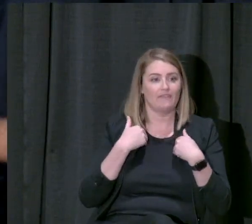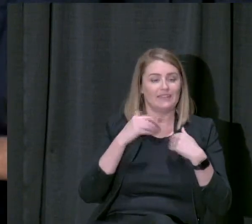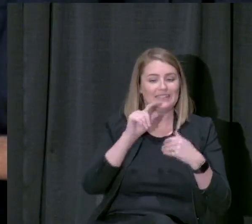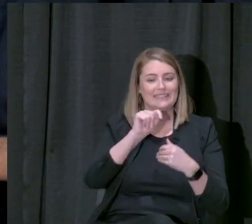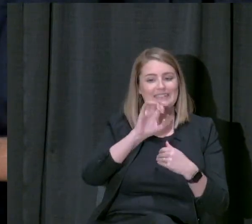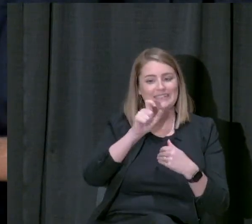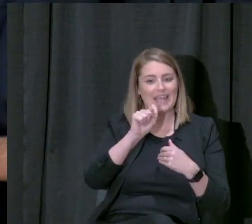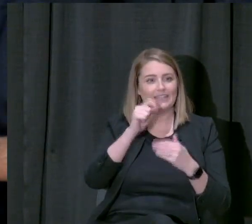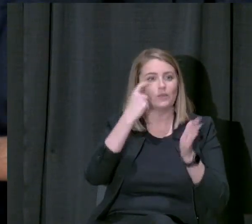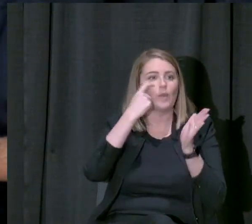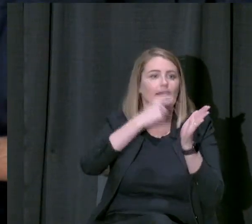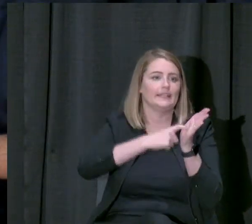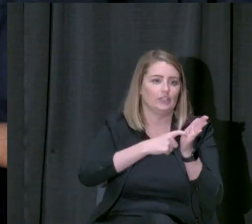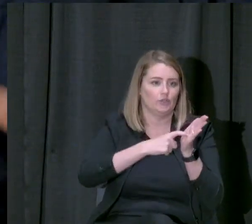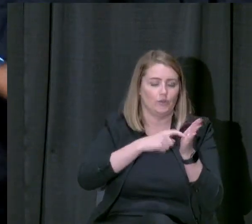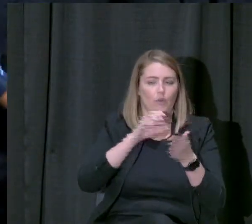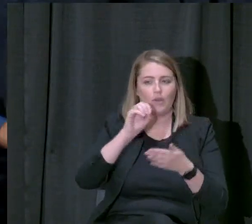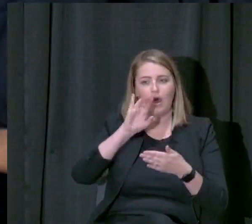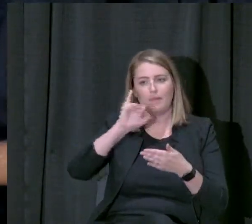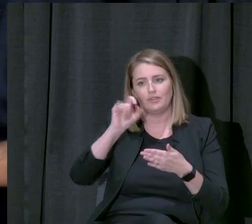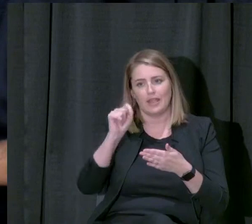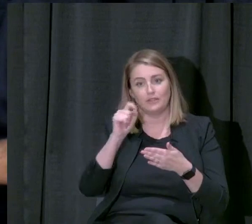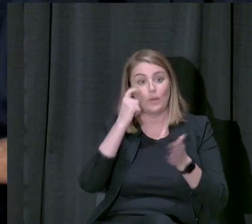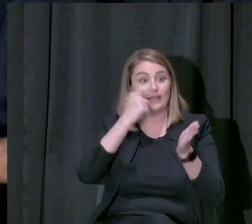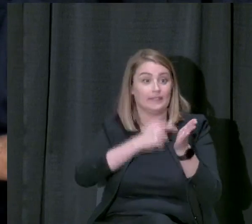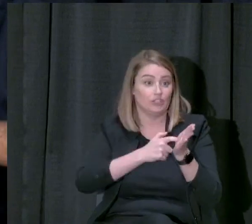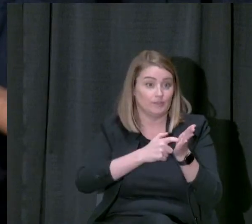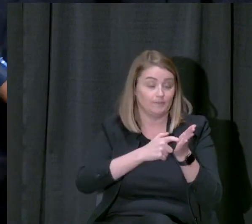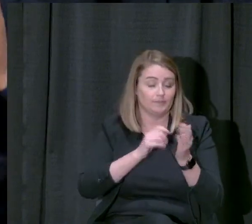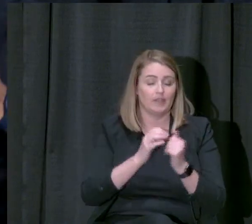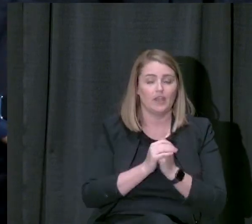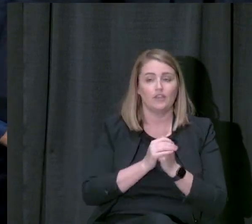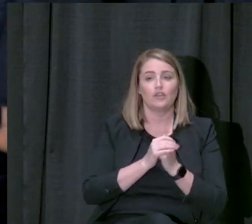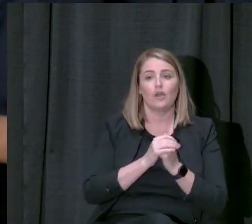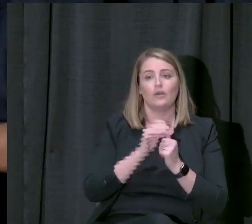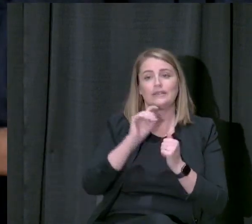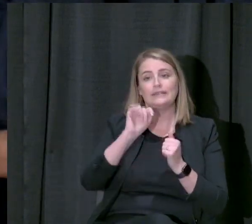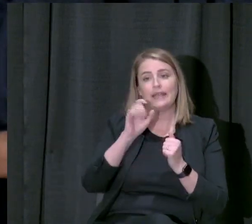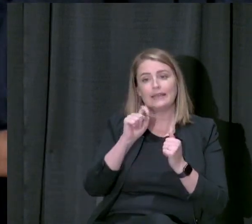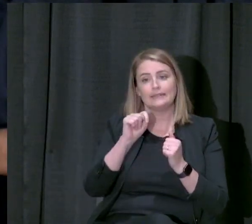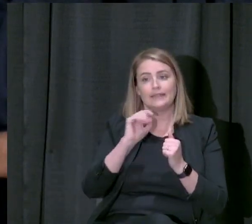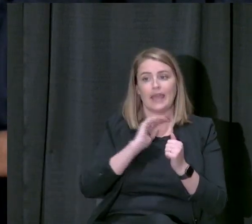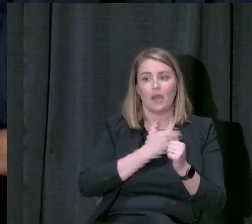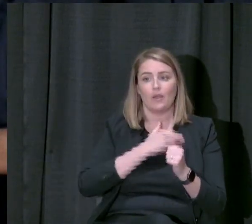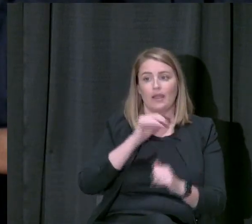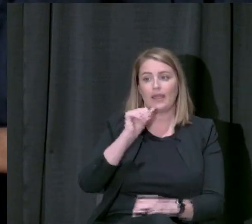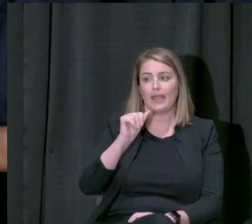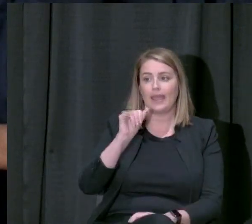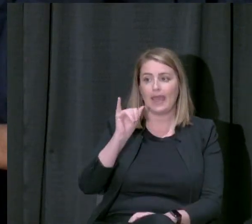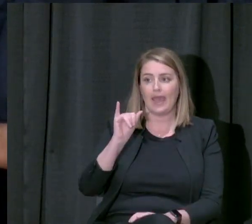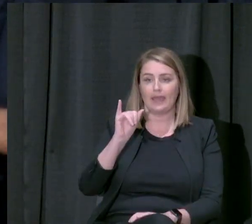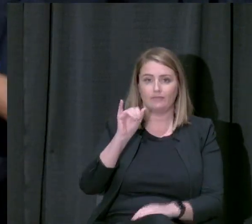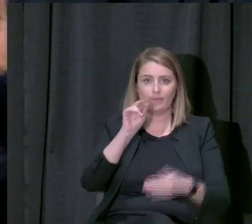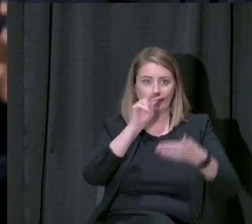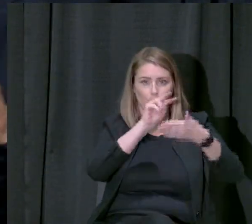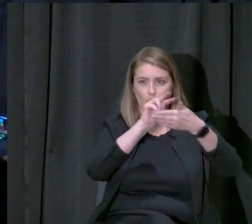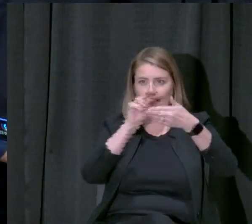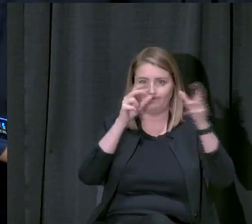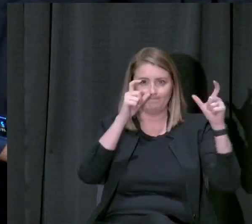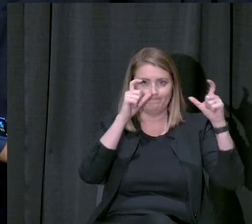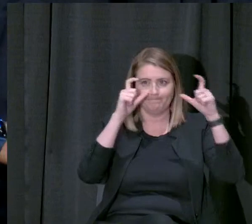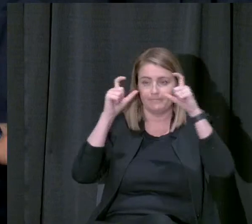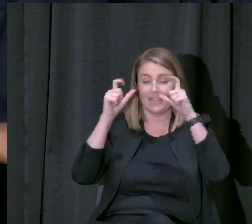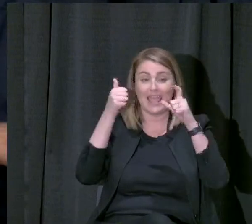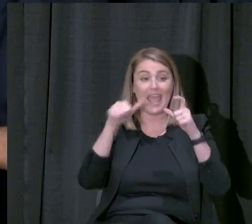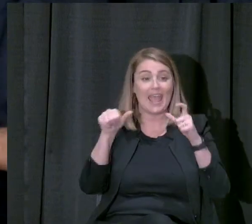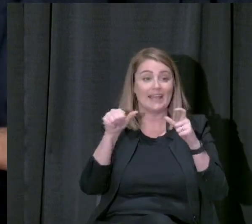recognition, right, in general. And so within text recognition, our AI basically is able to read text from pretty much any printed